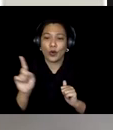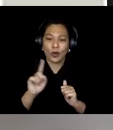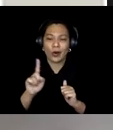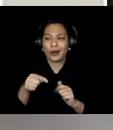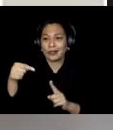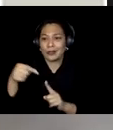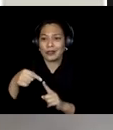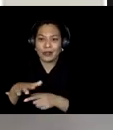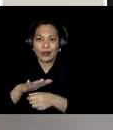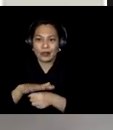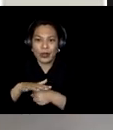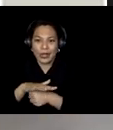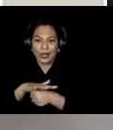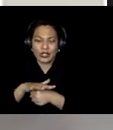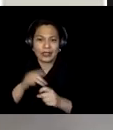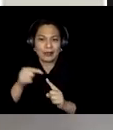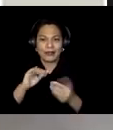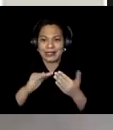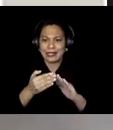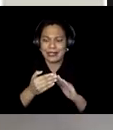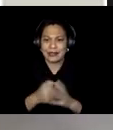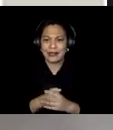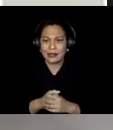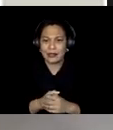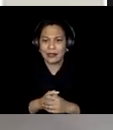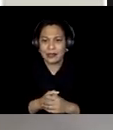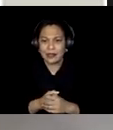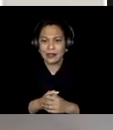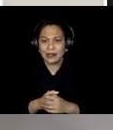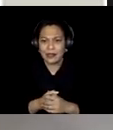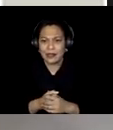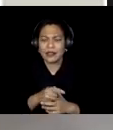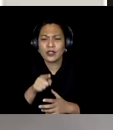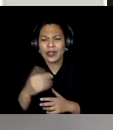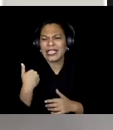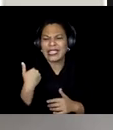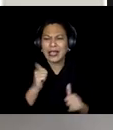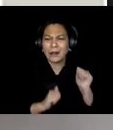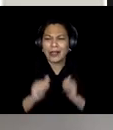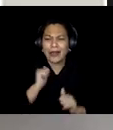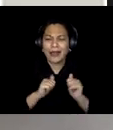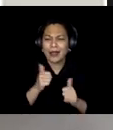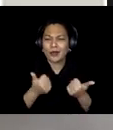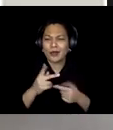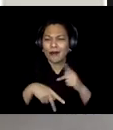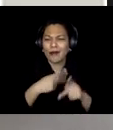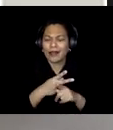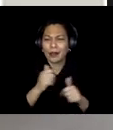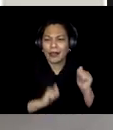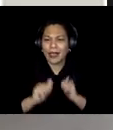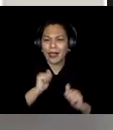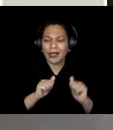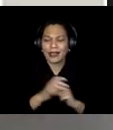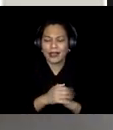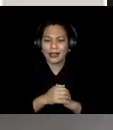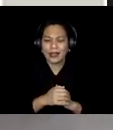or I don't know what kind of play was it that you had just seen? Oh, that was I was just thinking about that one